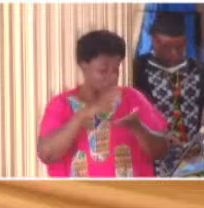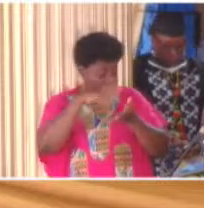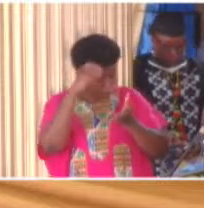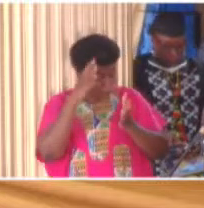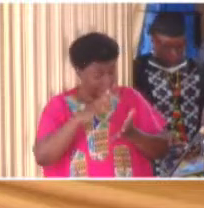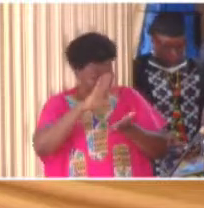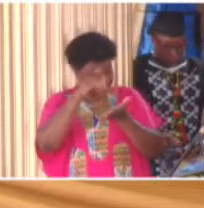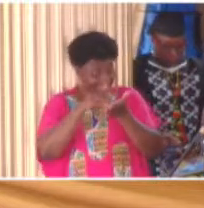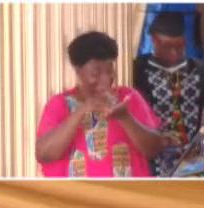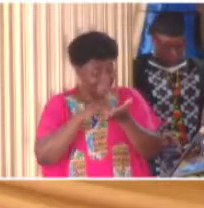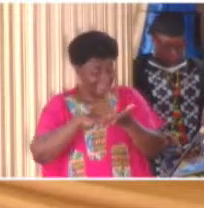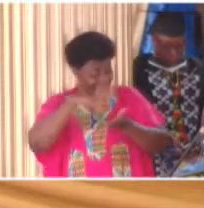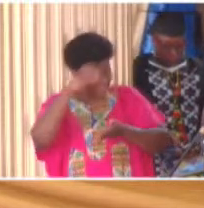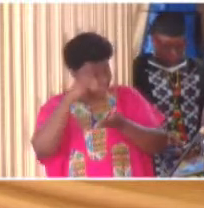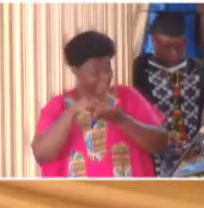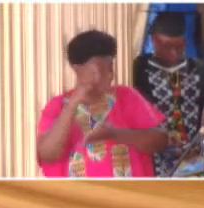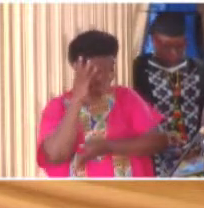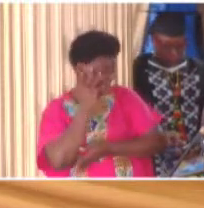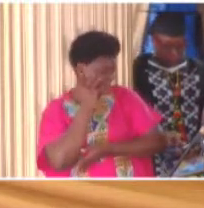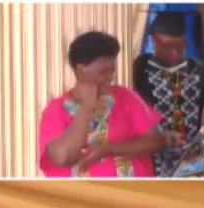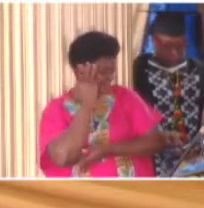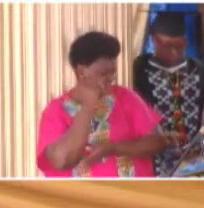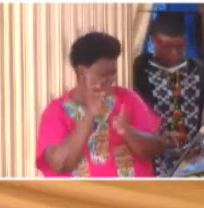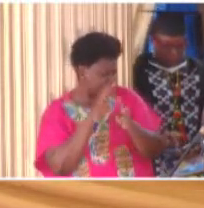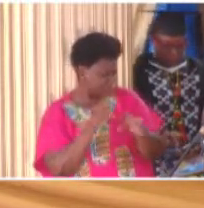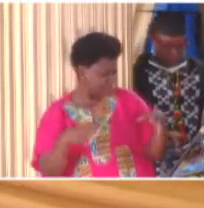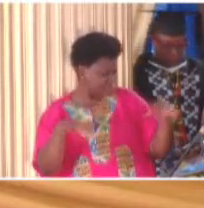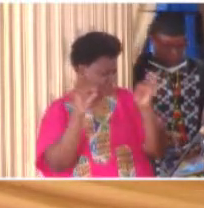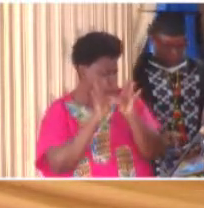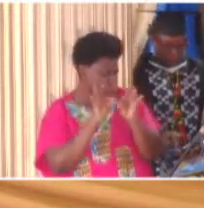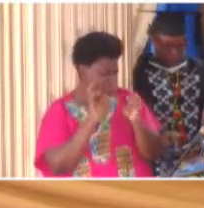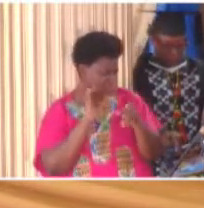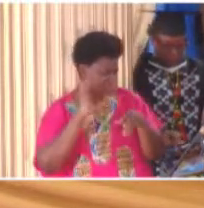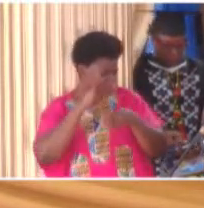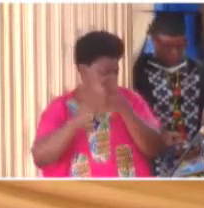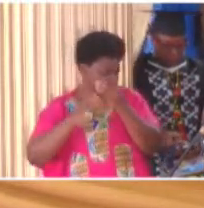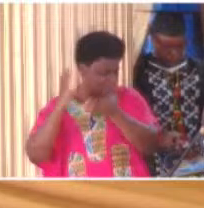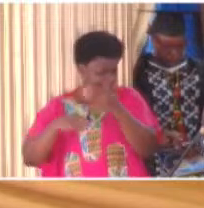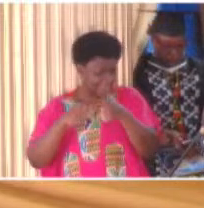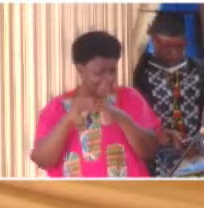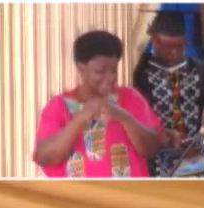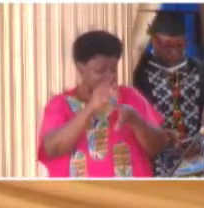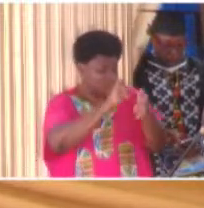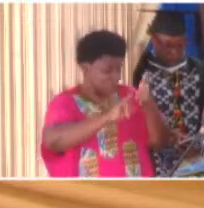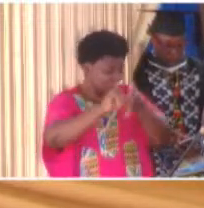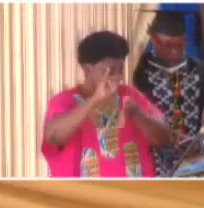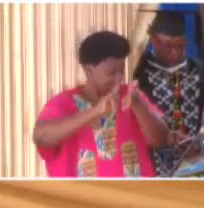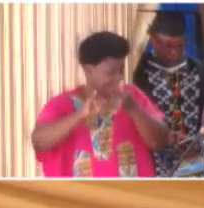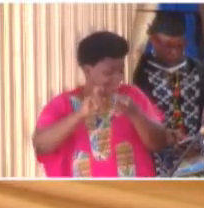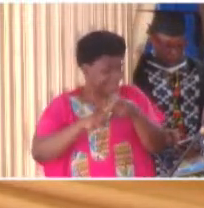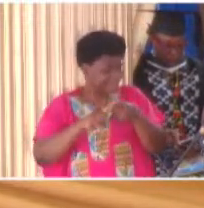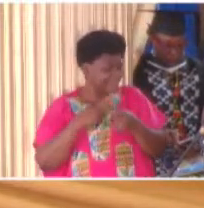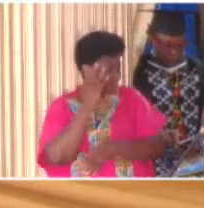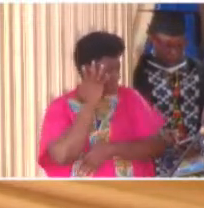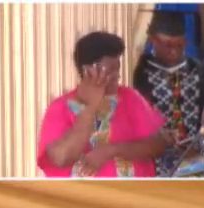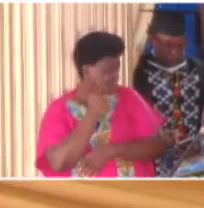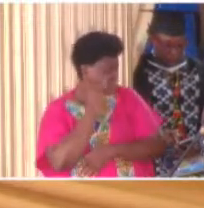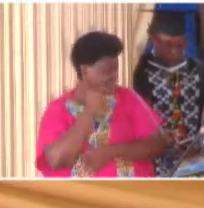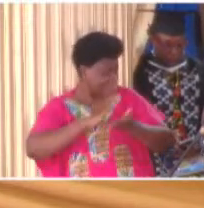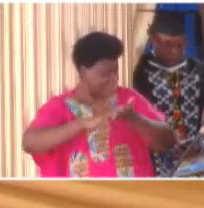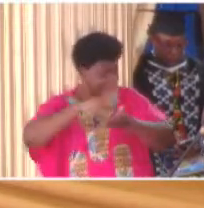learning experiences, as well as significant achievements in institutionalizing experiential